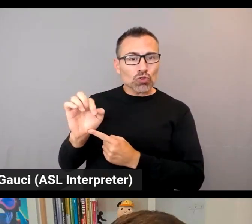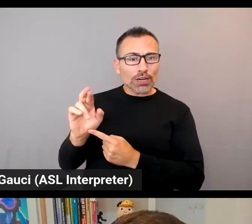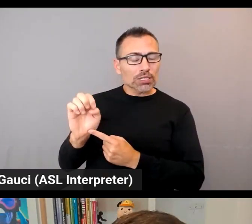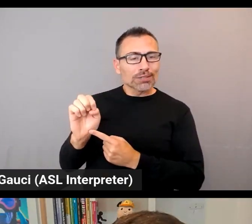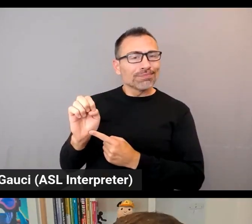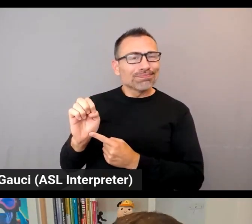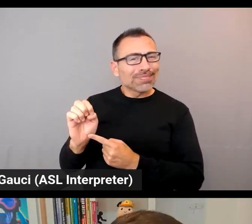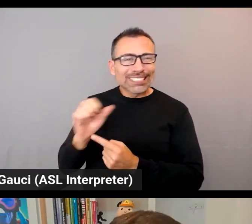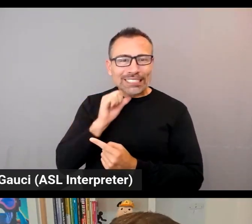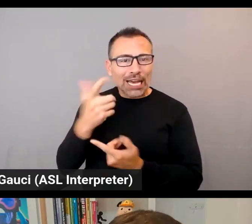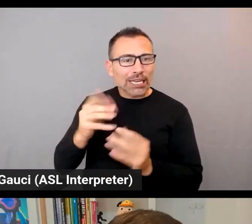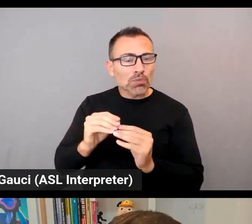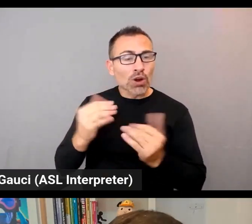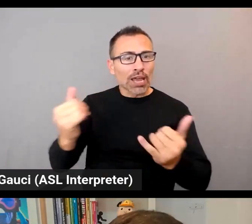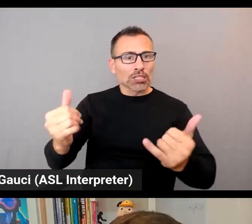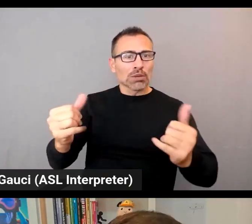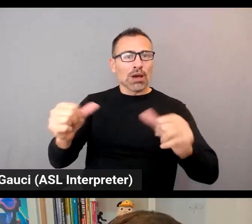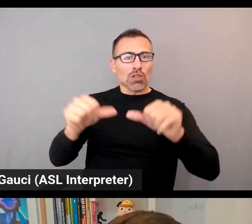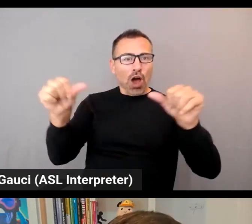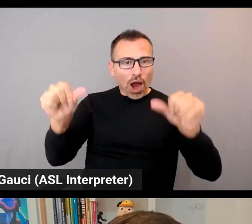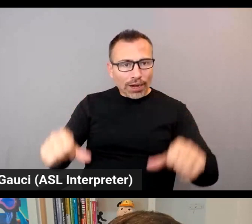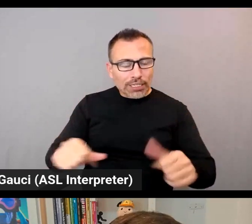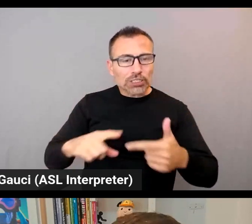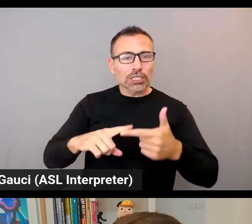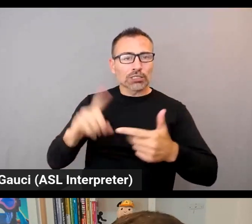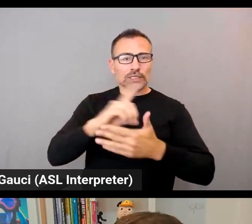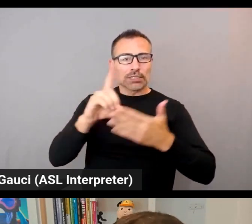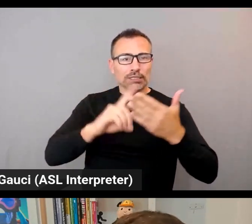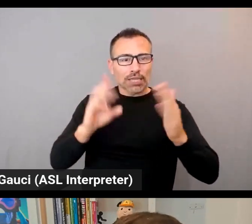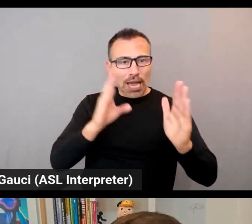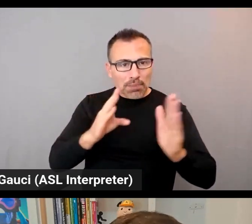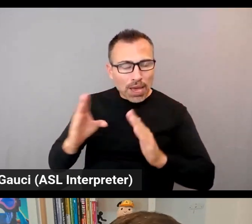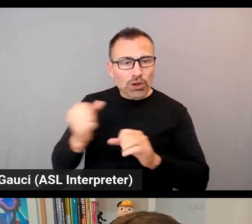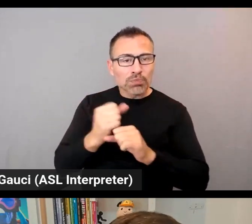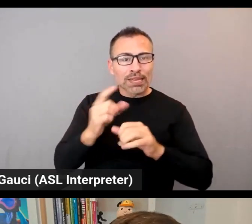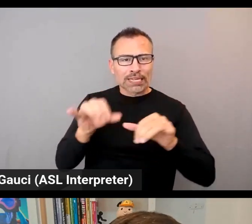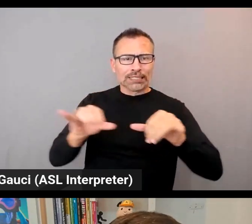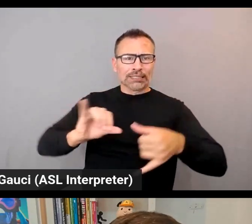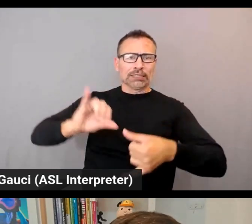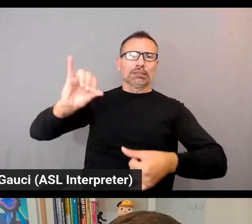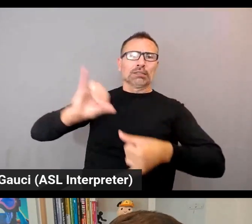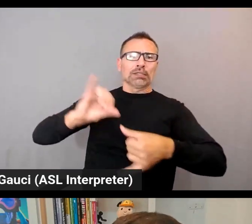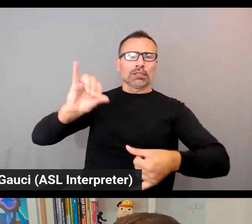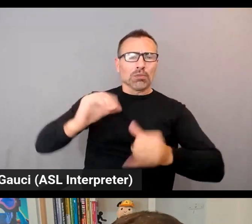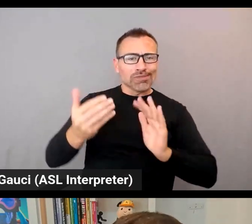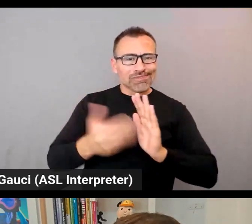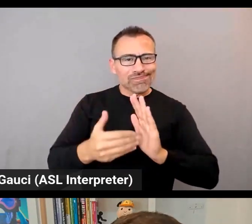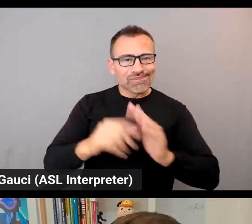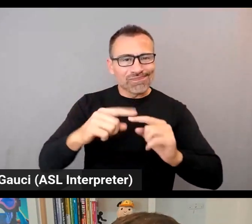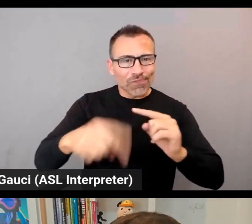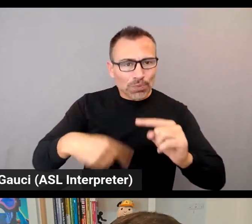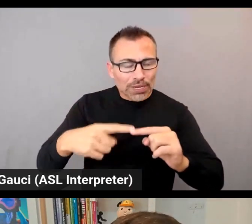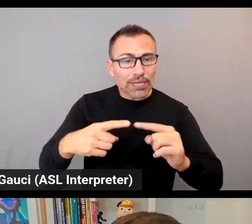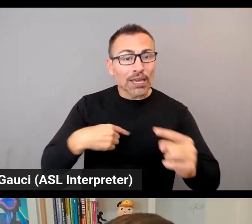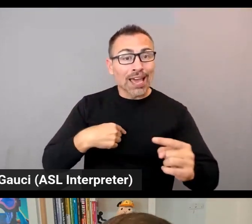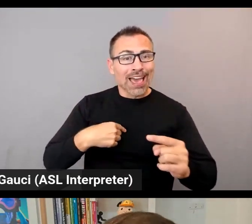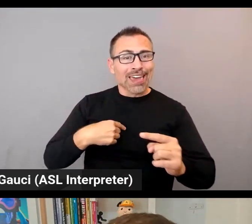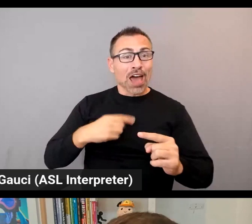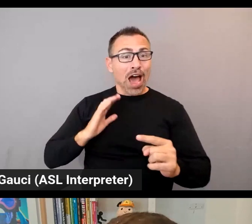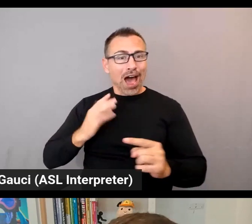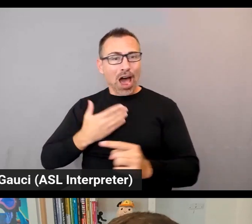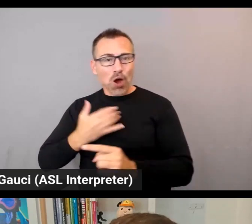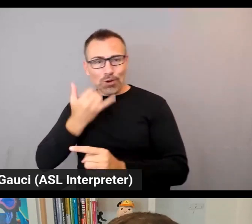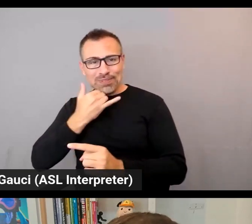the design patterns and making it scalable and repeatable and taking the human element and the mistakes that we make out of the picture as much as